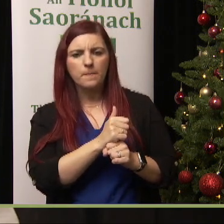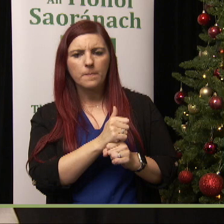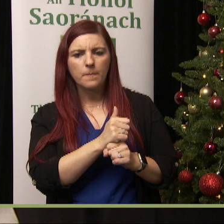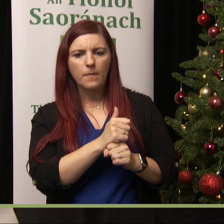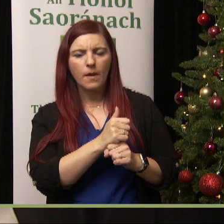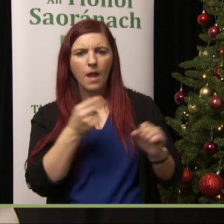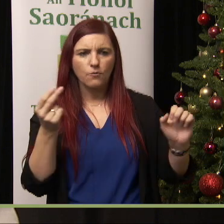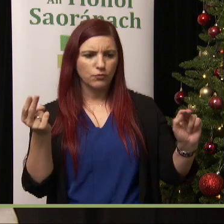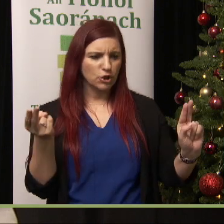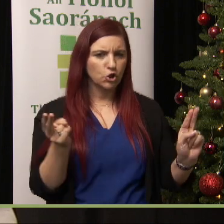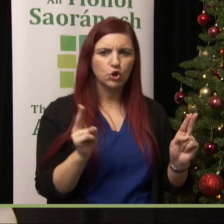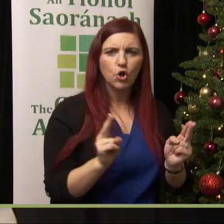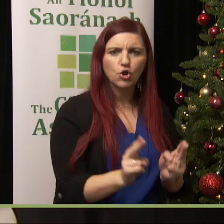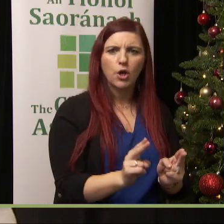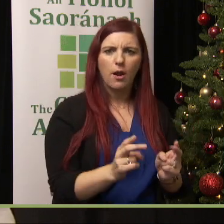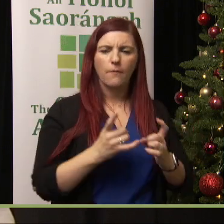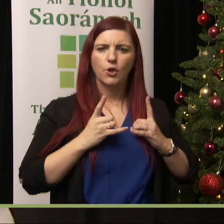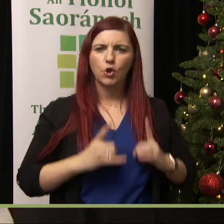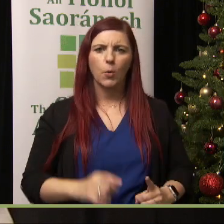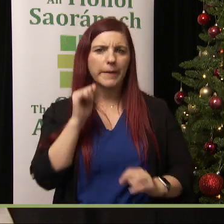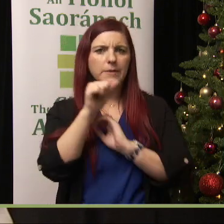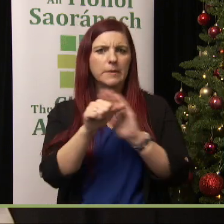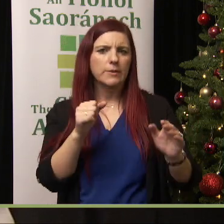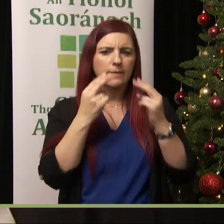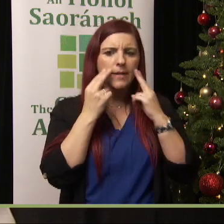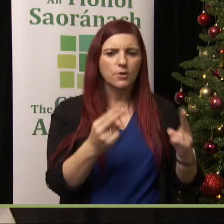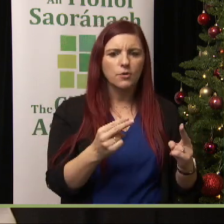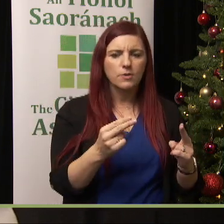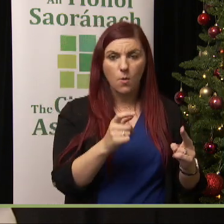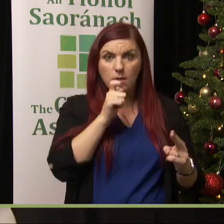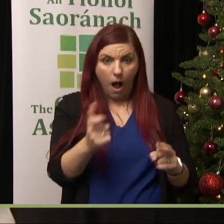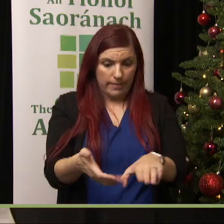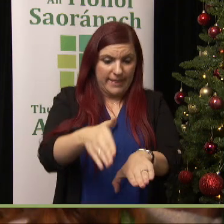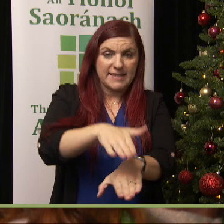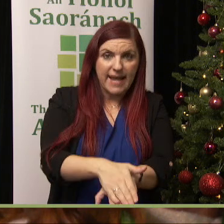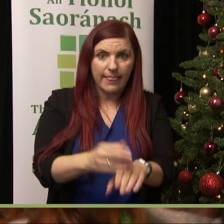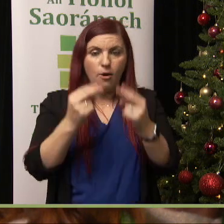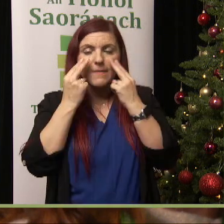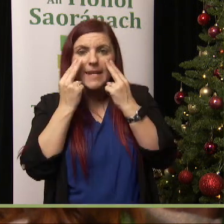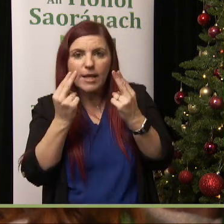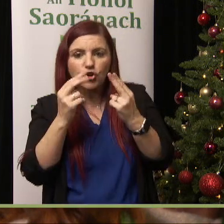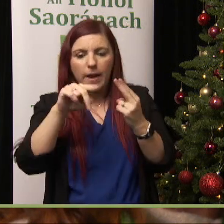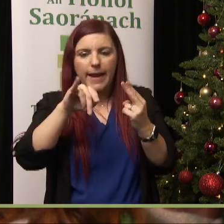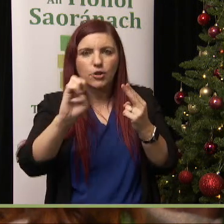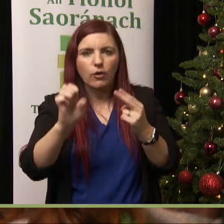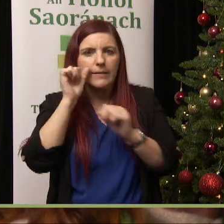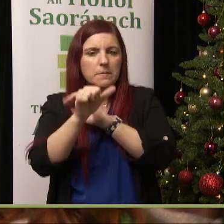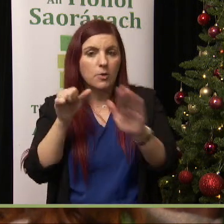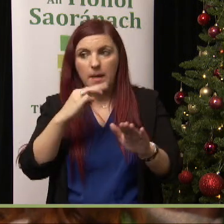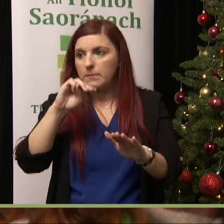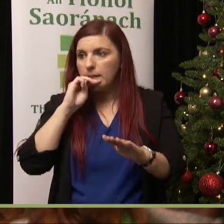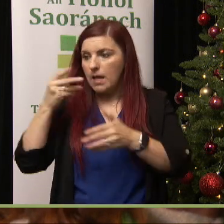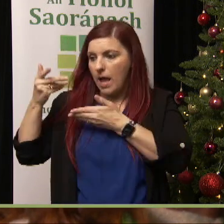with nature. So it's called the death of nature experience. So what this means is that every single